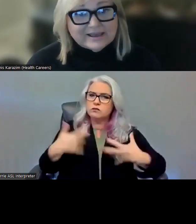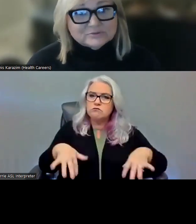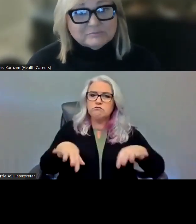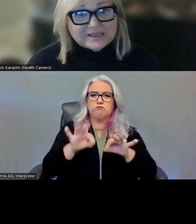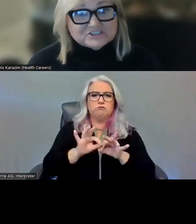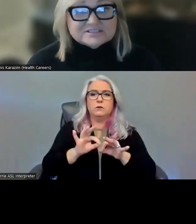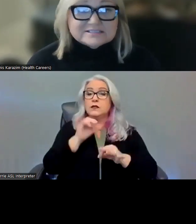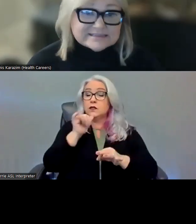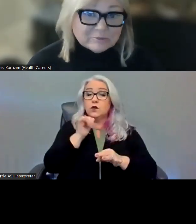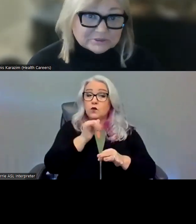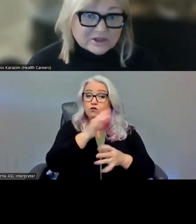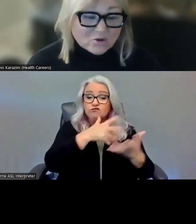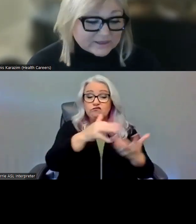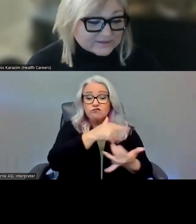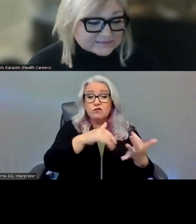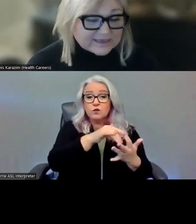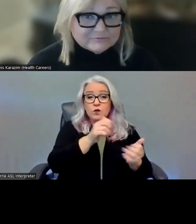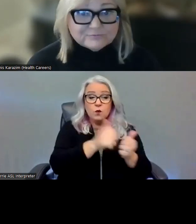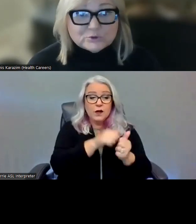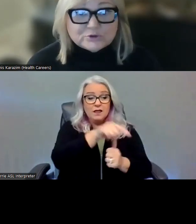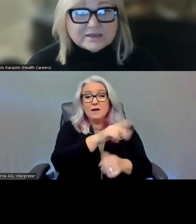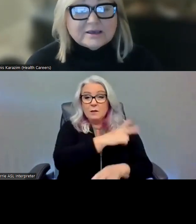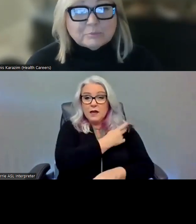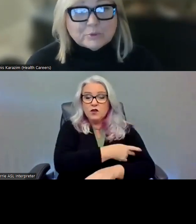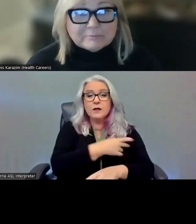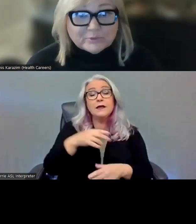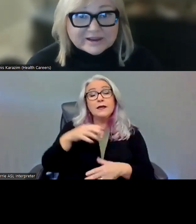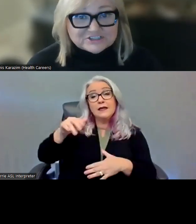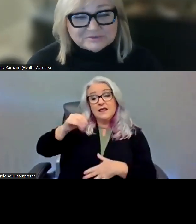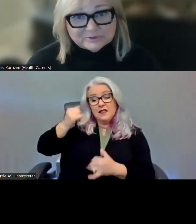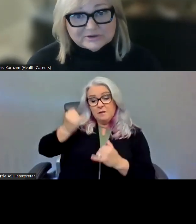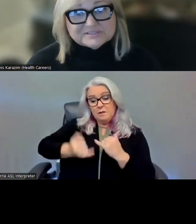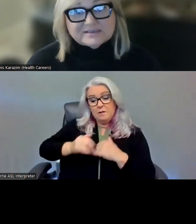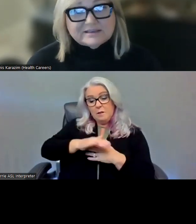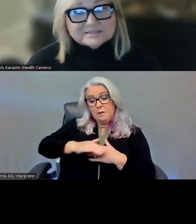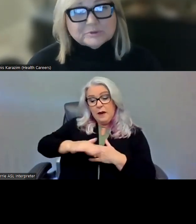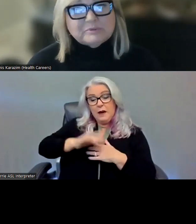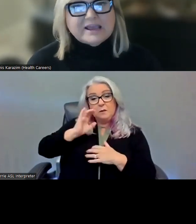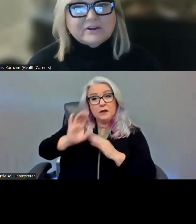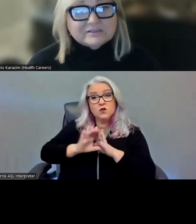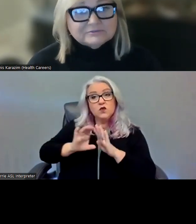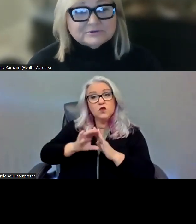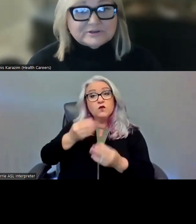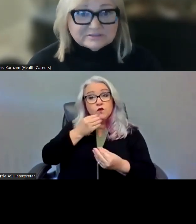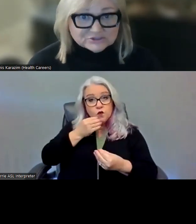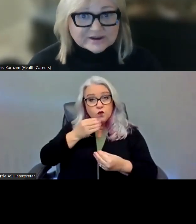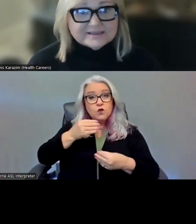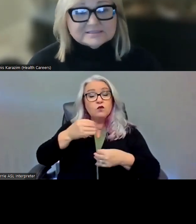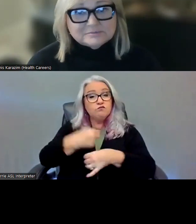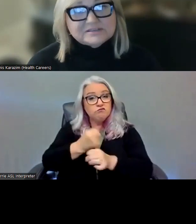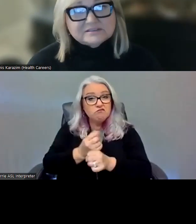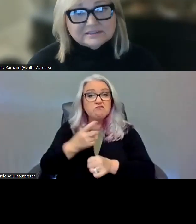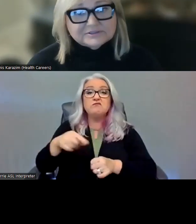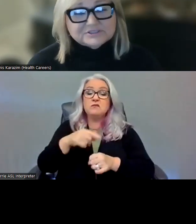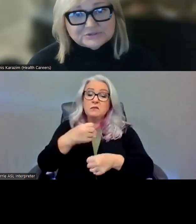actually interact with patients. And down below is a food preparation person that is preparing the food in the